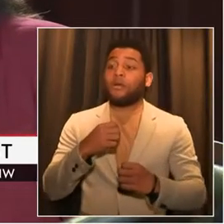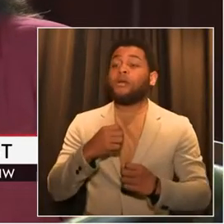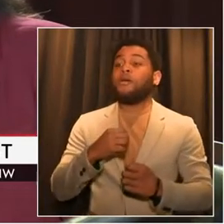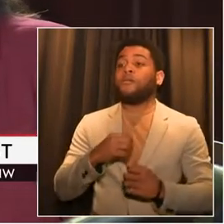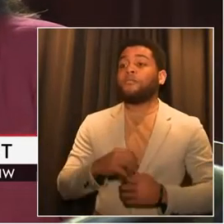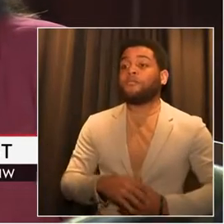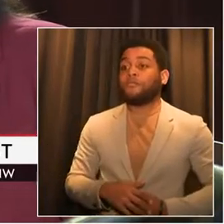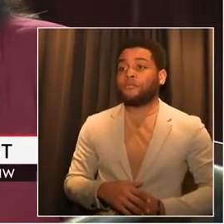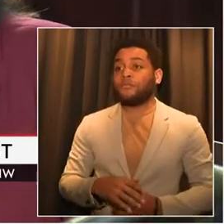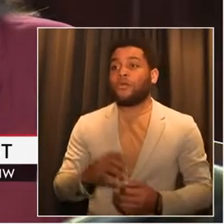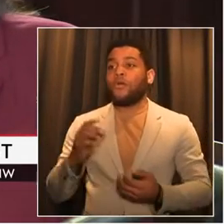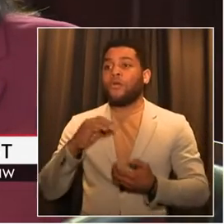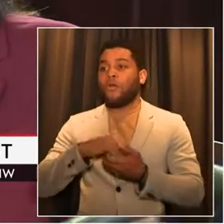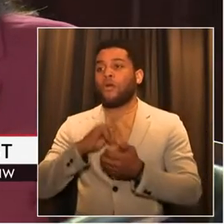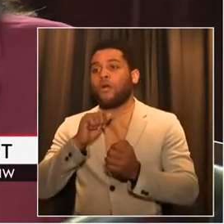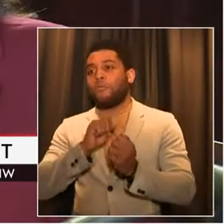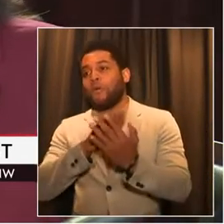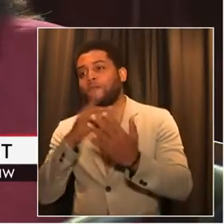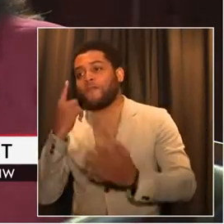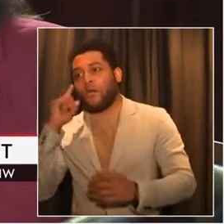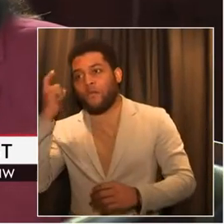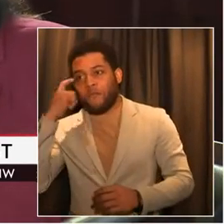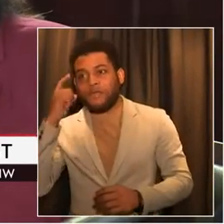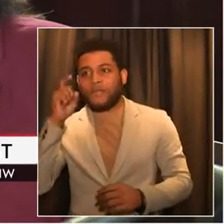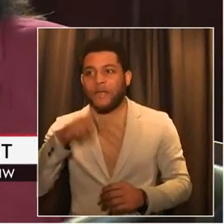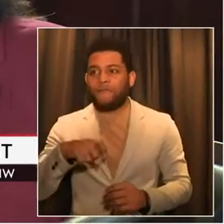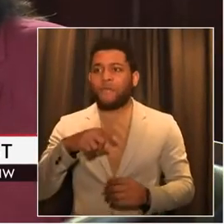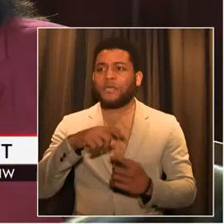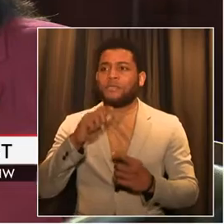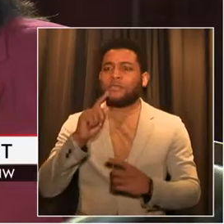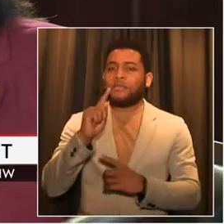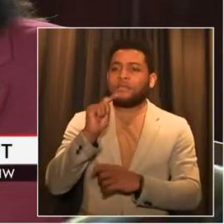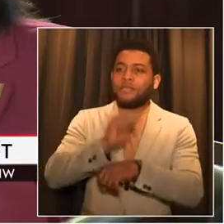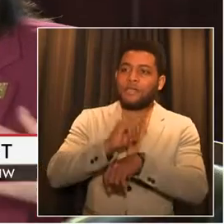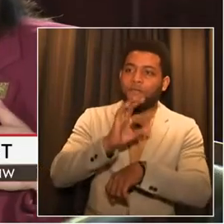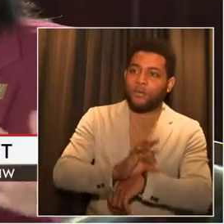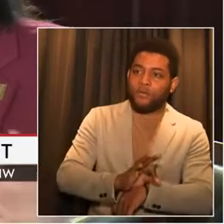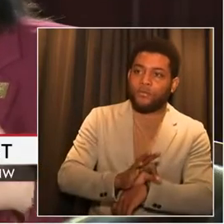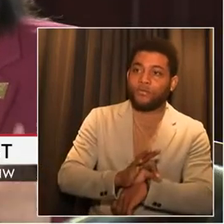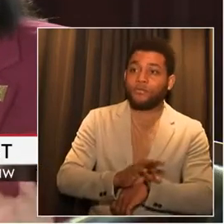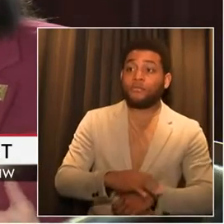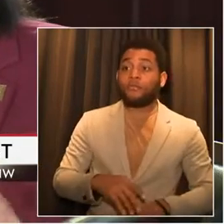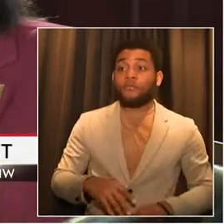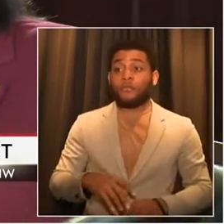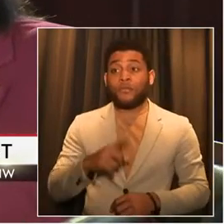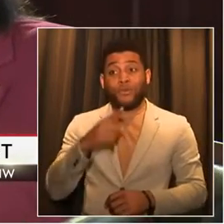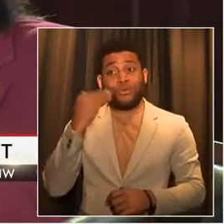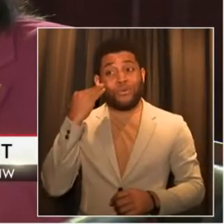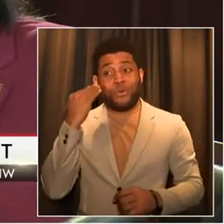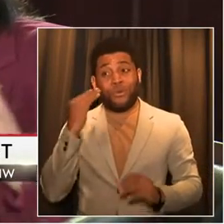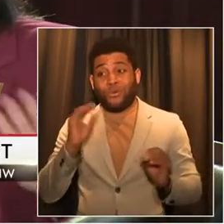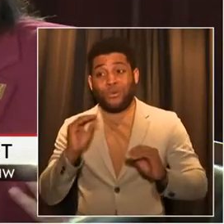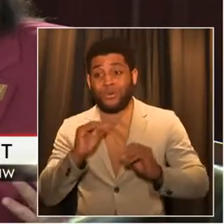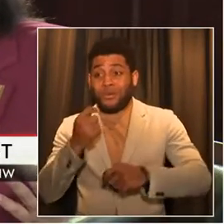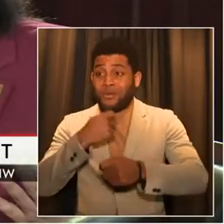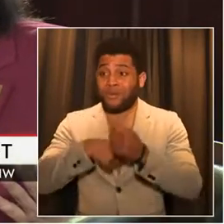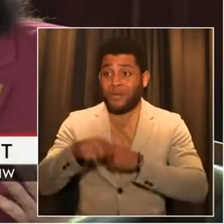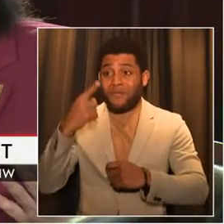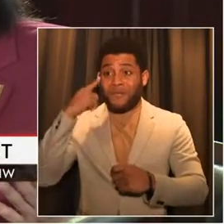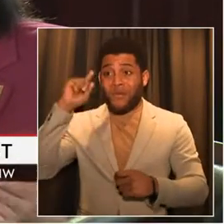approach. It has to be. As for the task force, there's no substitute for the role of government